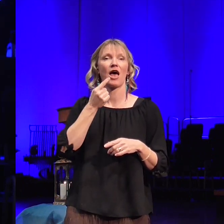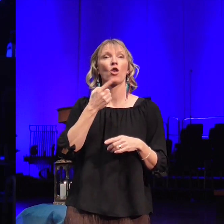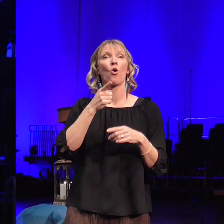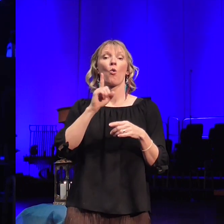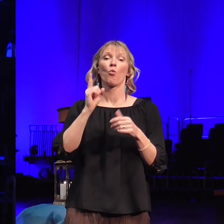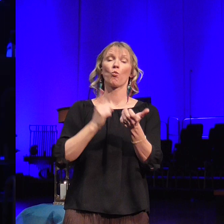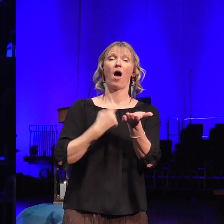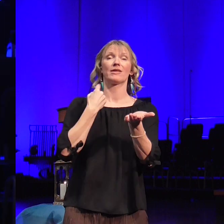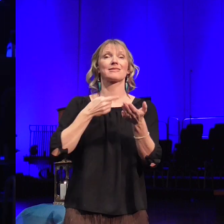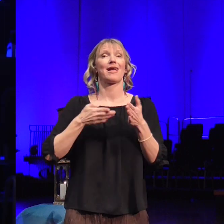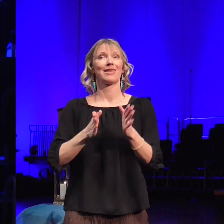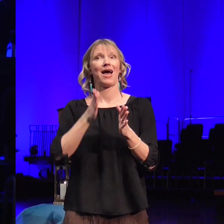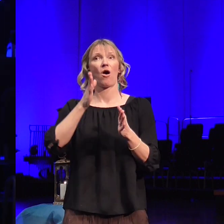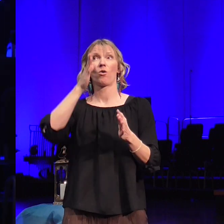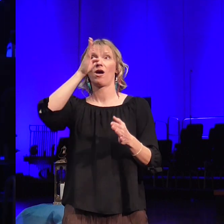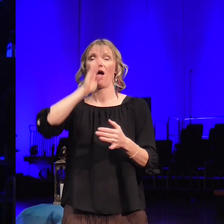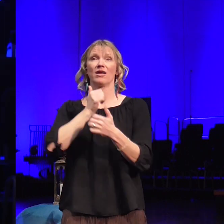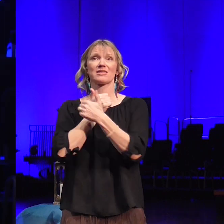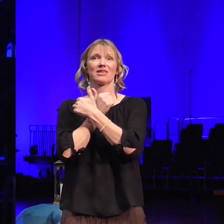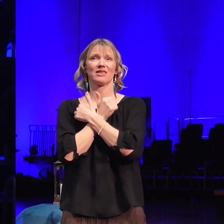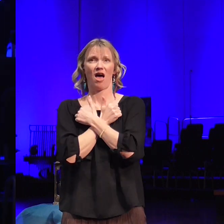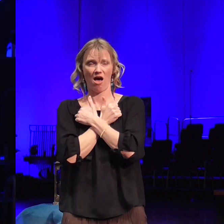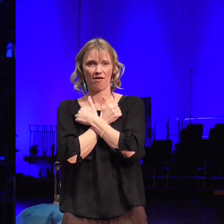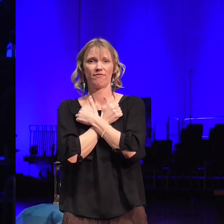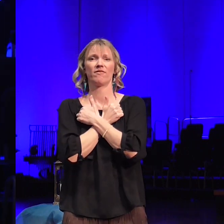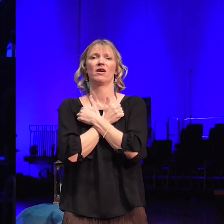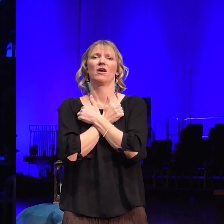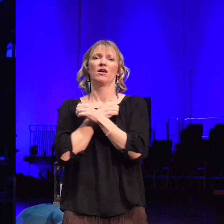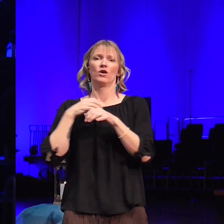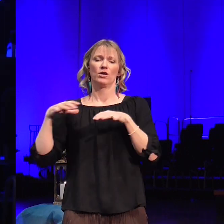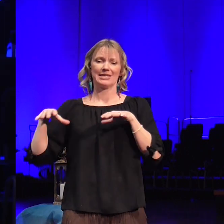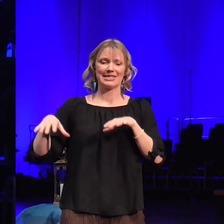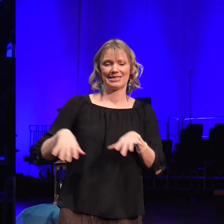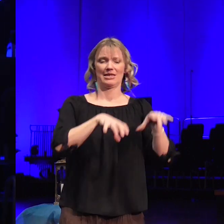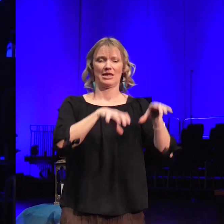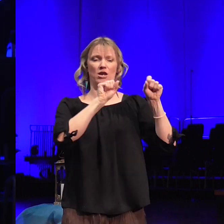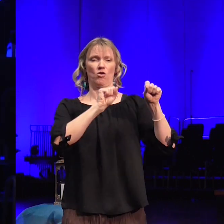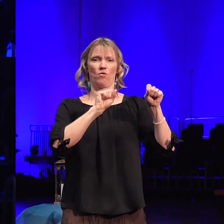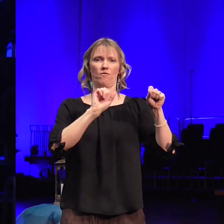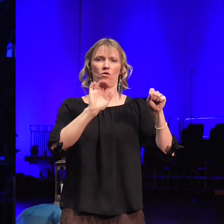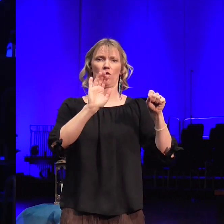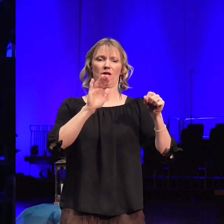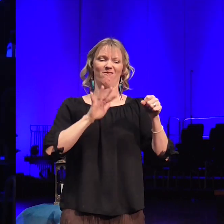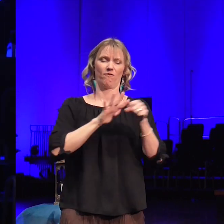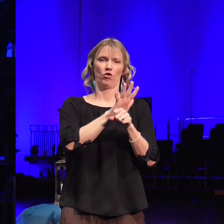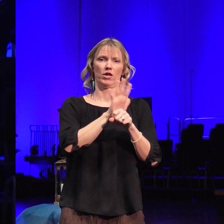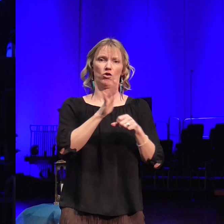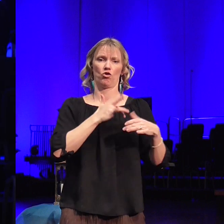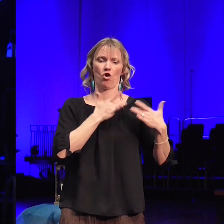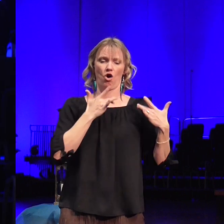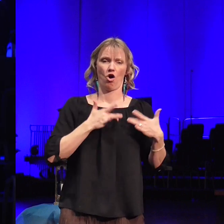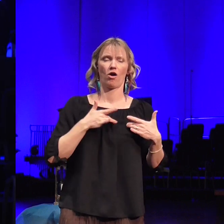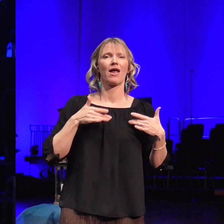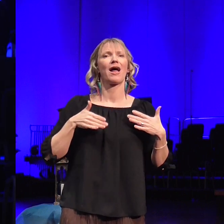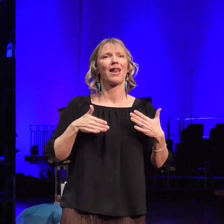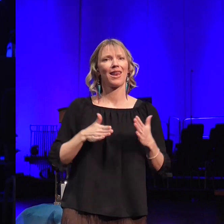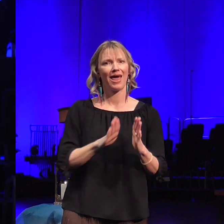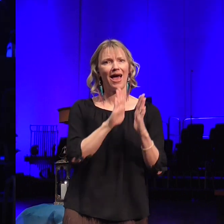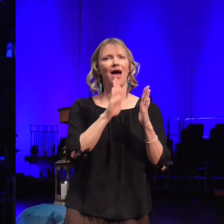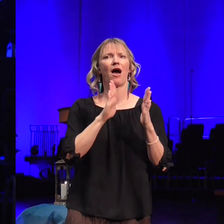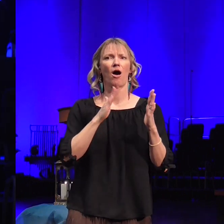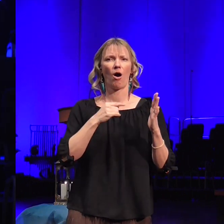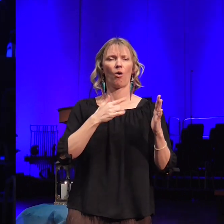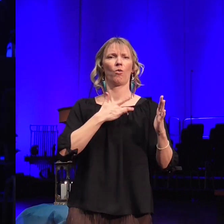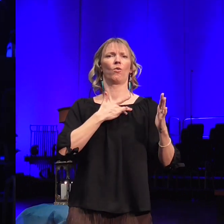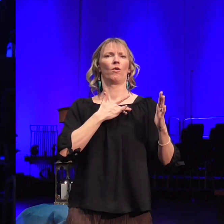the love of God take entire and absolute possession of your heart. Let it become to your heart like a